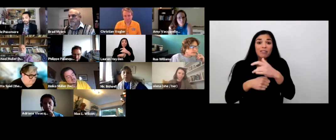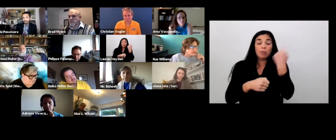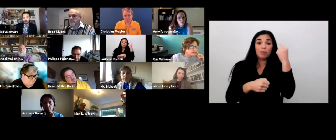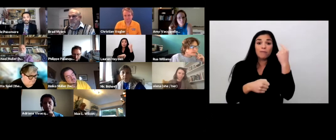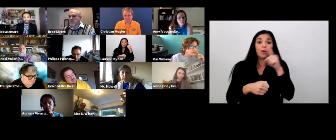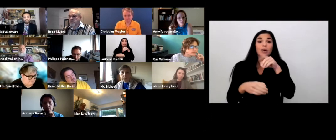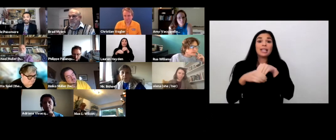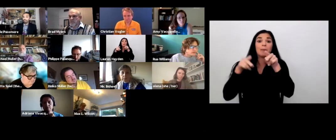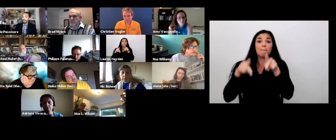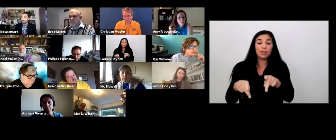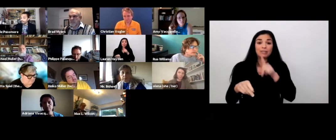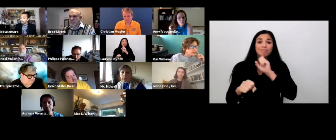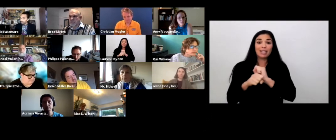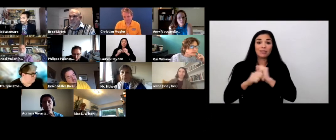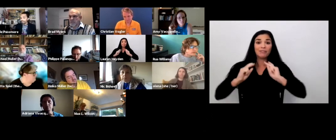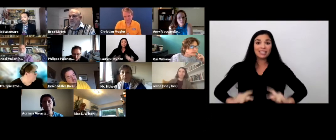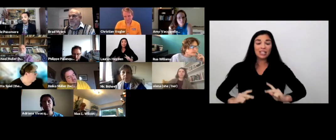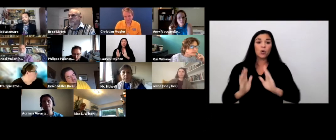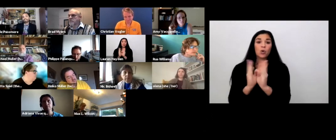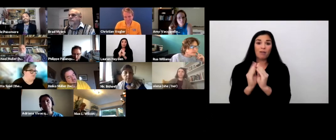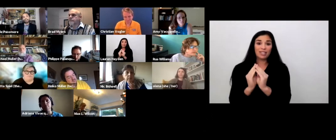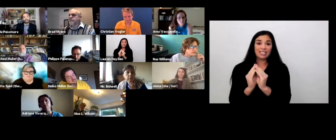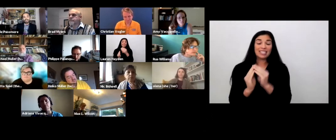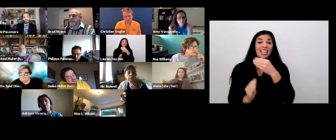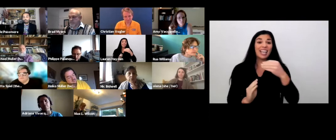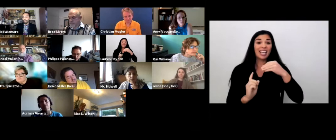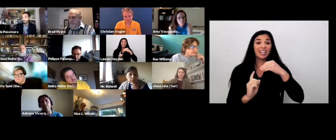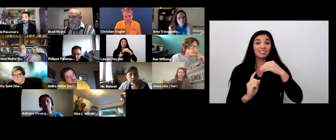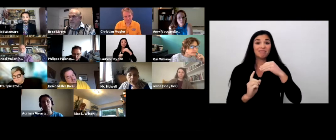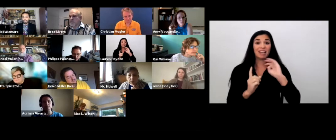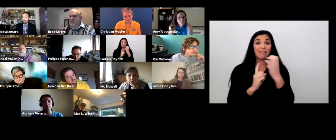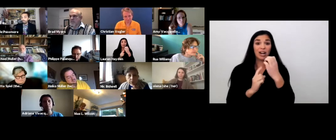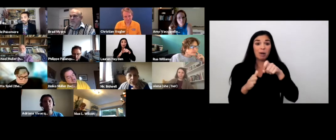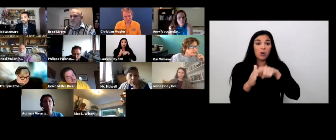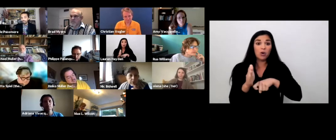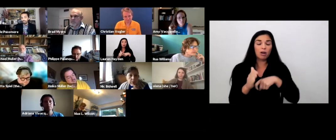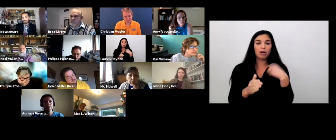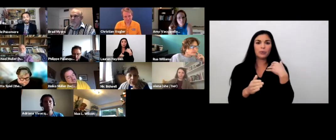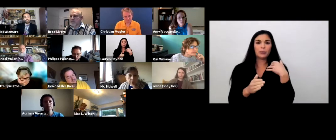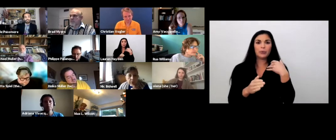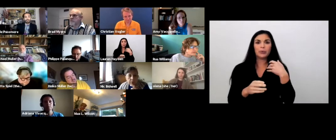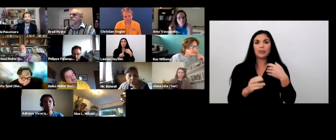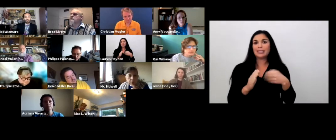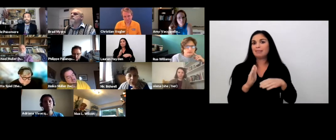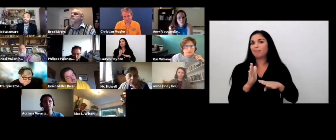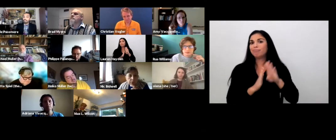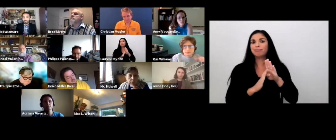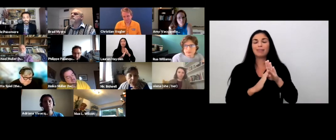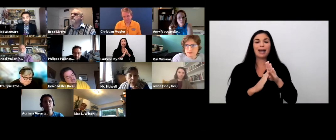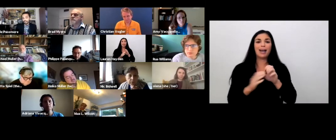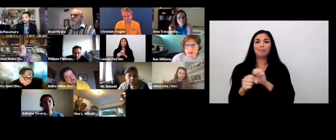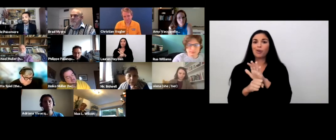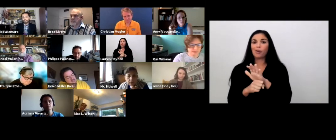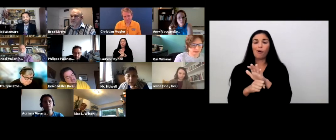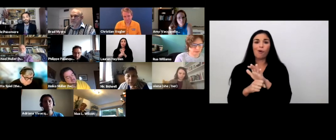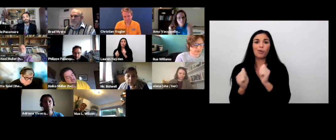nowadays. And the environmental costs of conferences are high, with or without COVID. There are